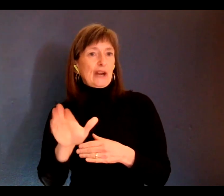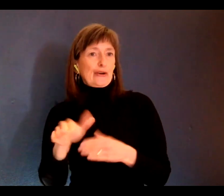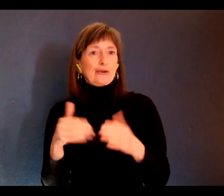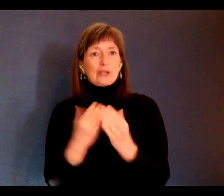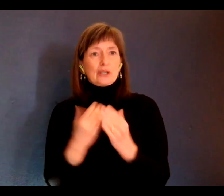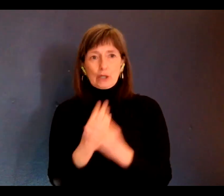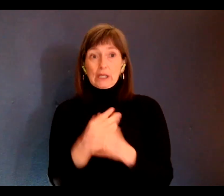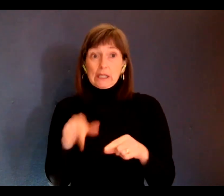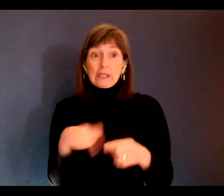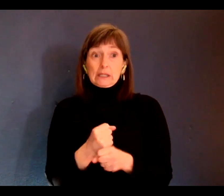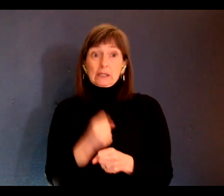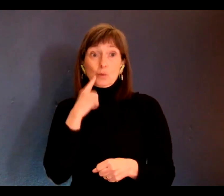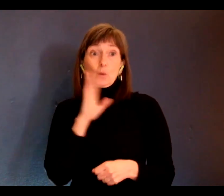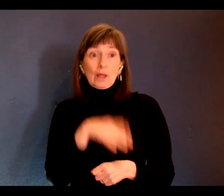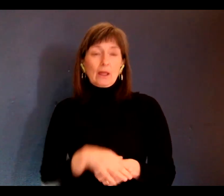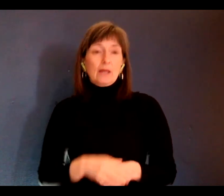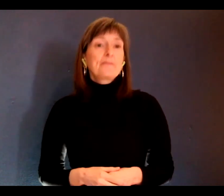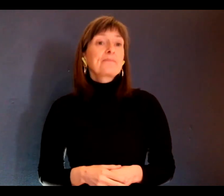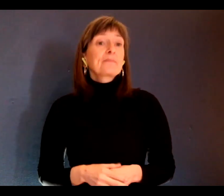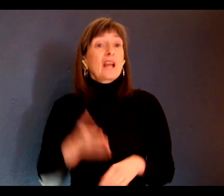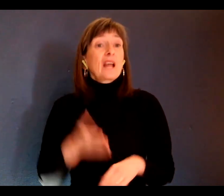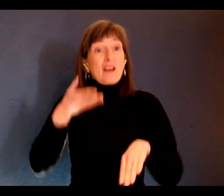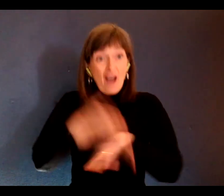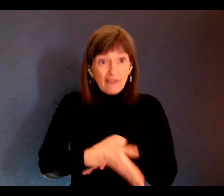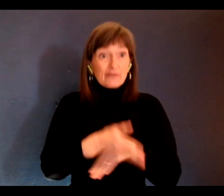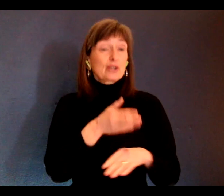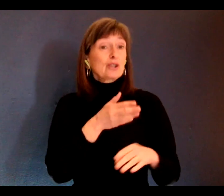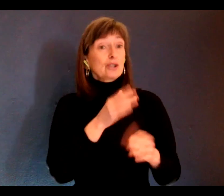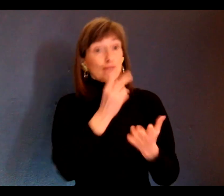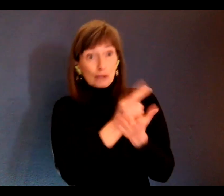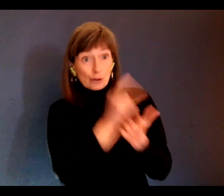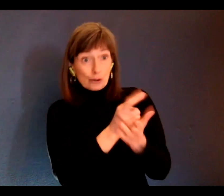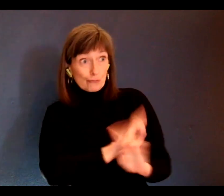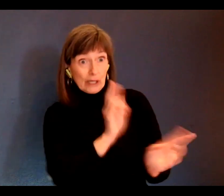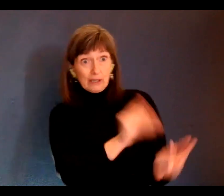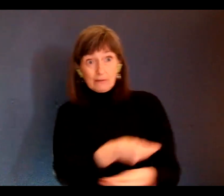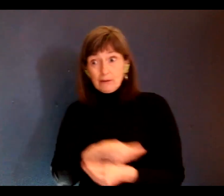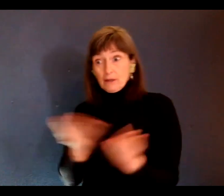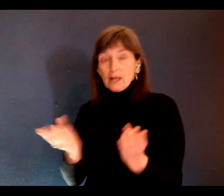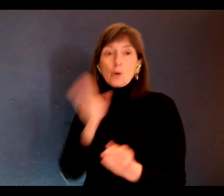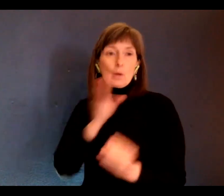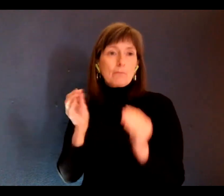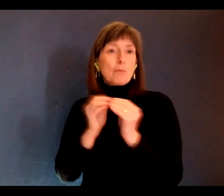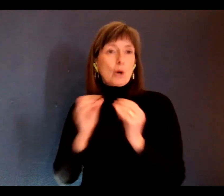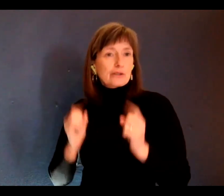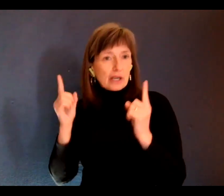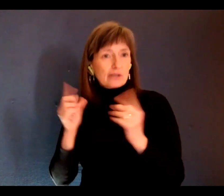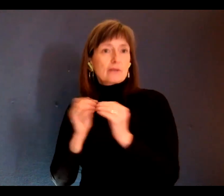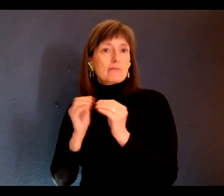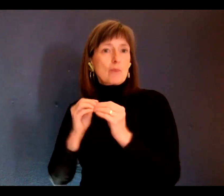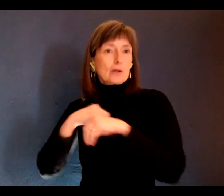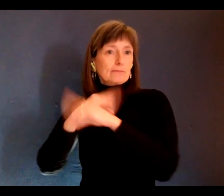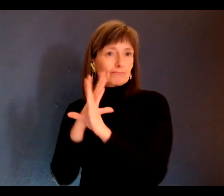And then following on that, there will be like education and webinars and more of this type of stuff. Steve, anything to add?